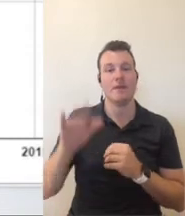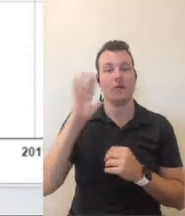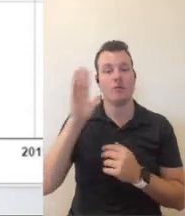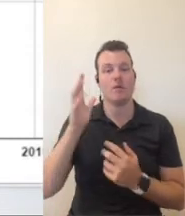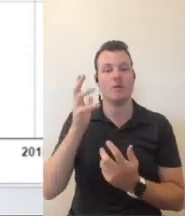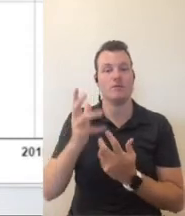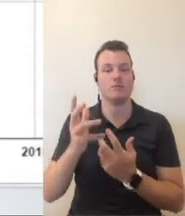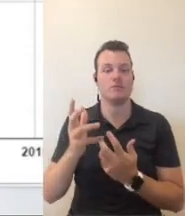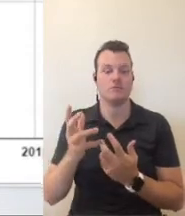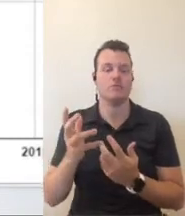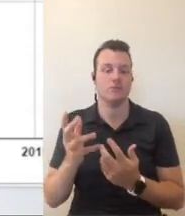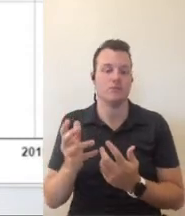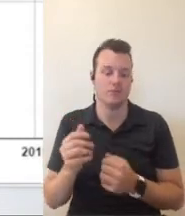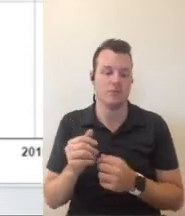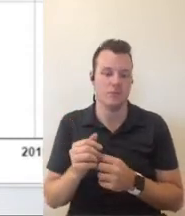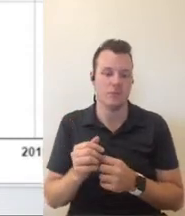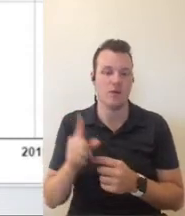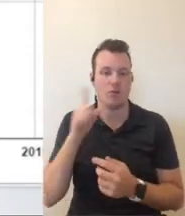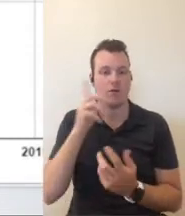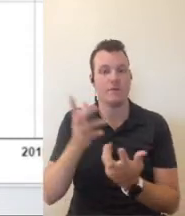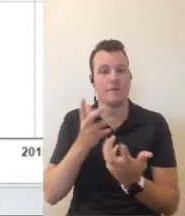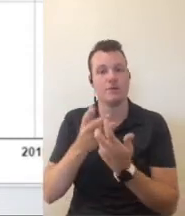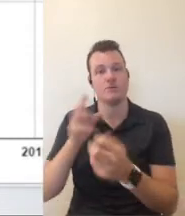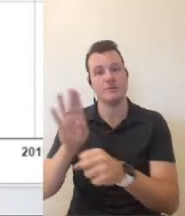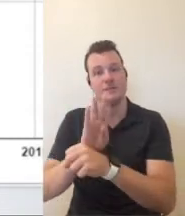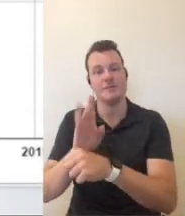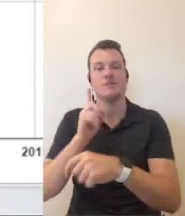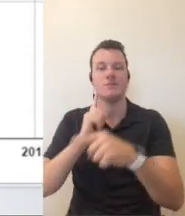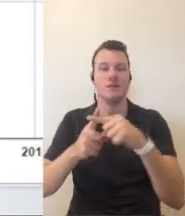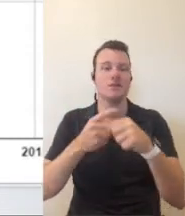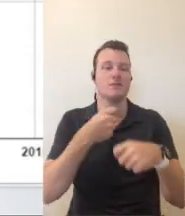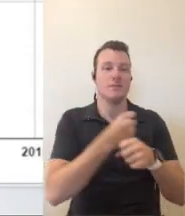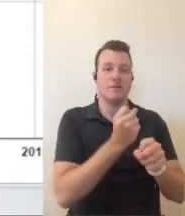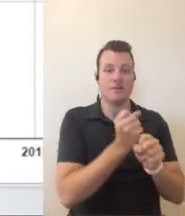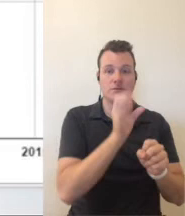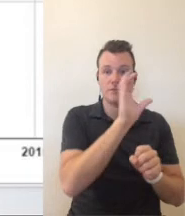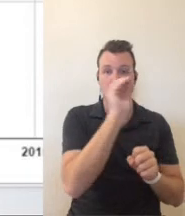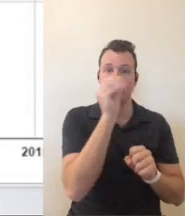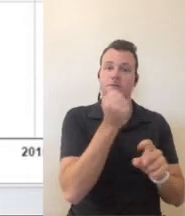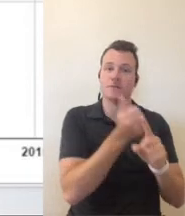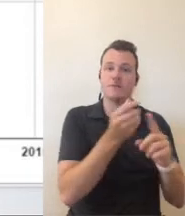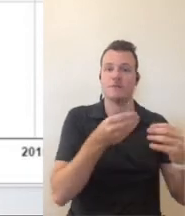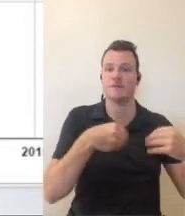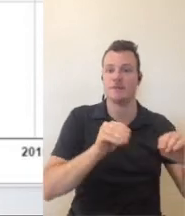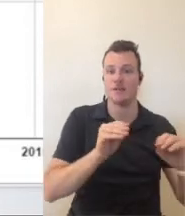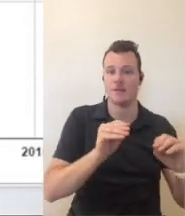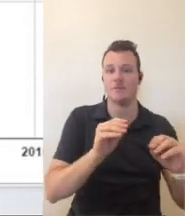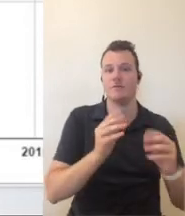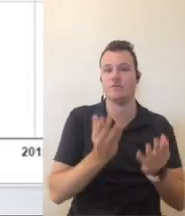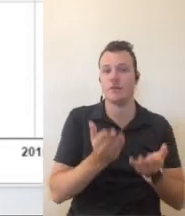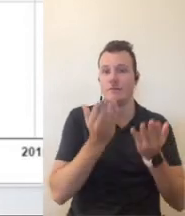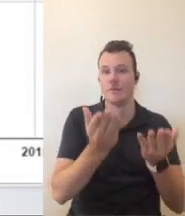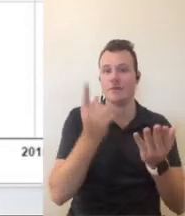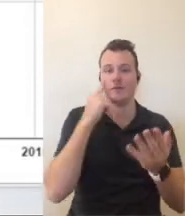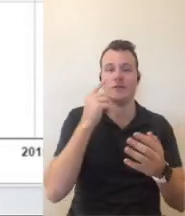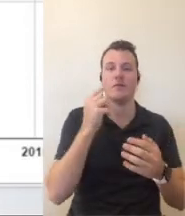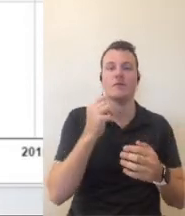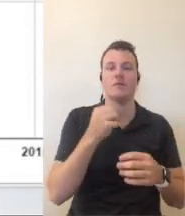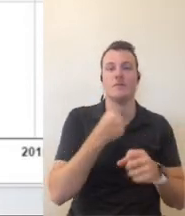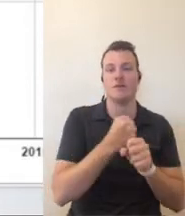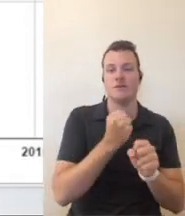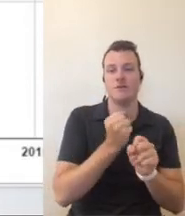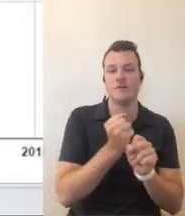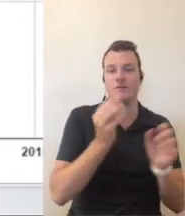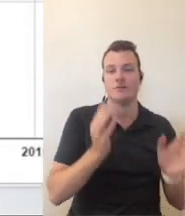in your practice, this is what the manufacturers are also using when they're selling you the hearing aids and making recommendations on